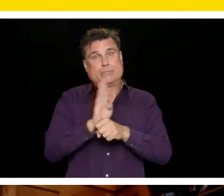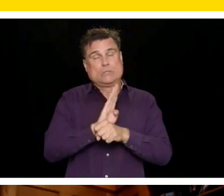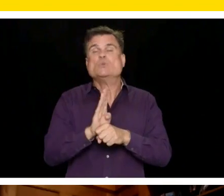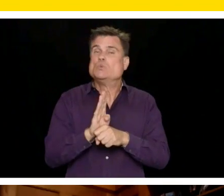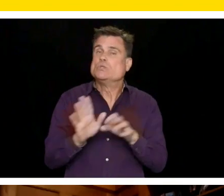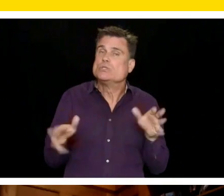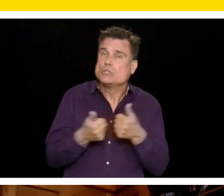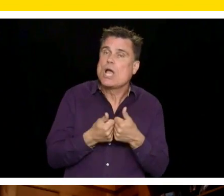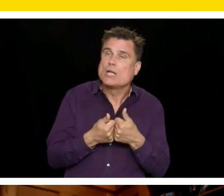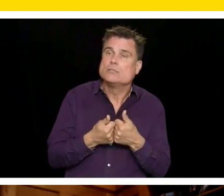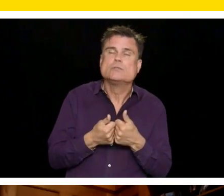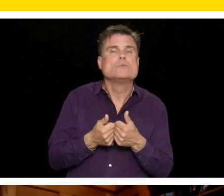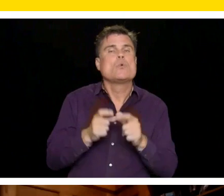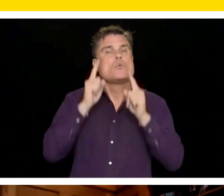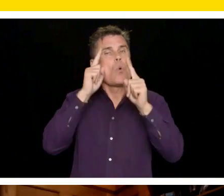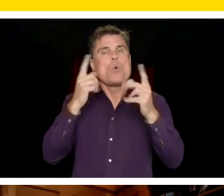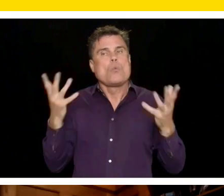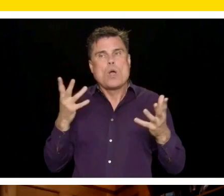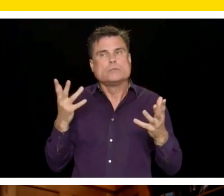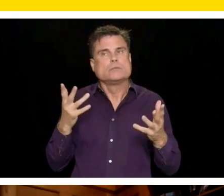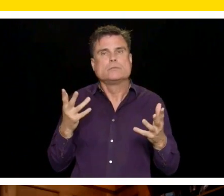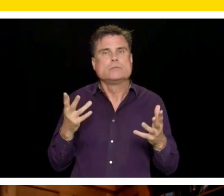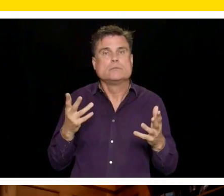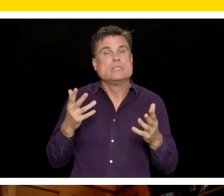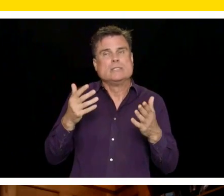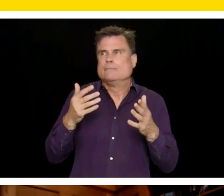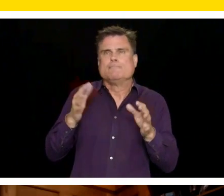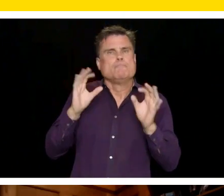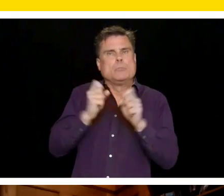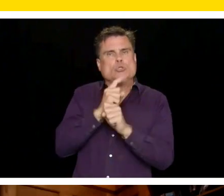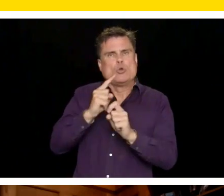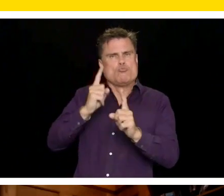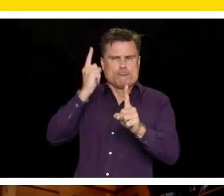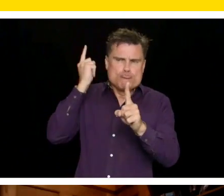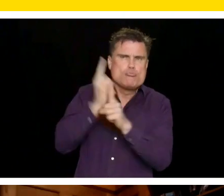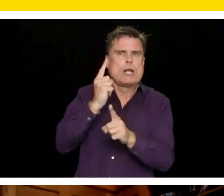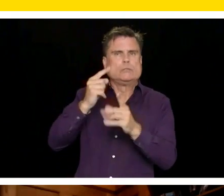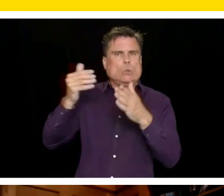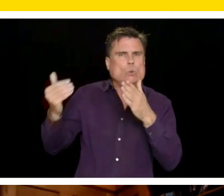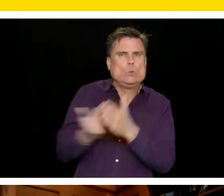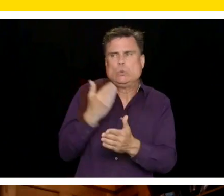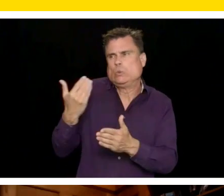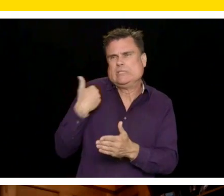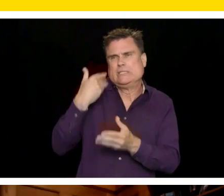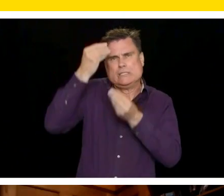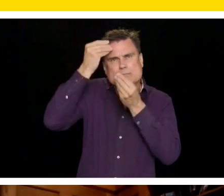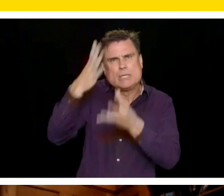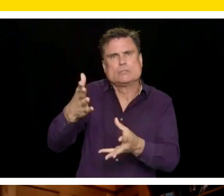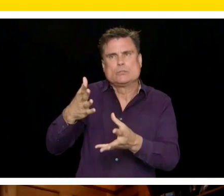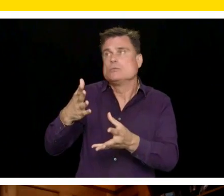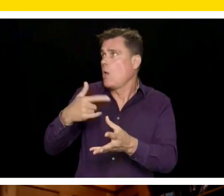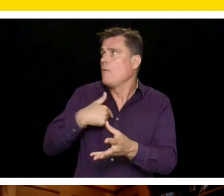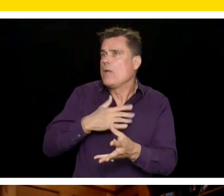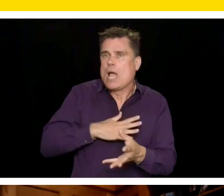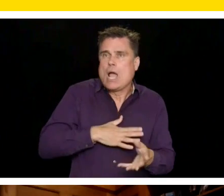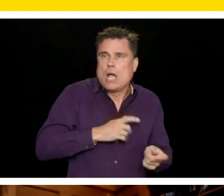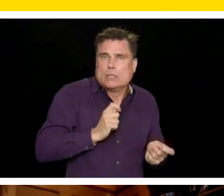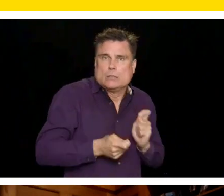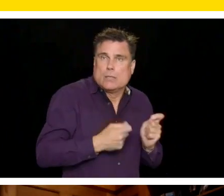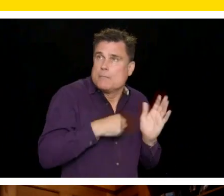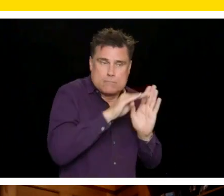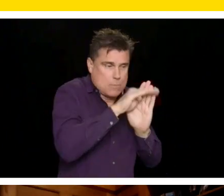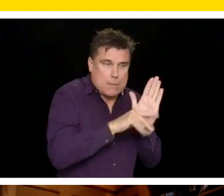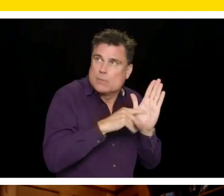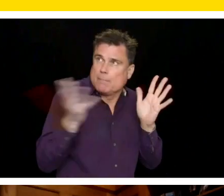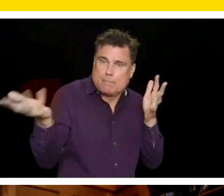new protocols so that you can do your job. And so I understand the stress around that and the